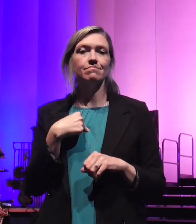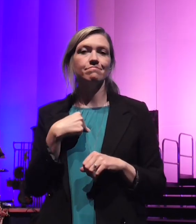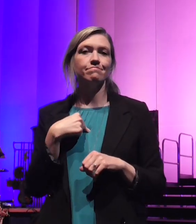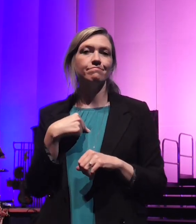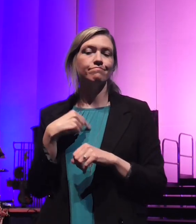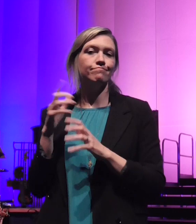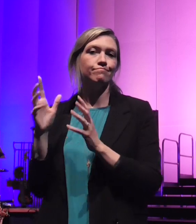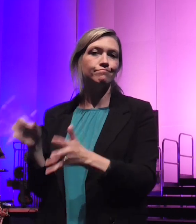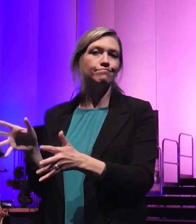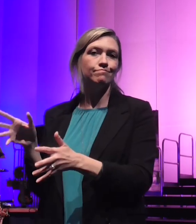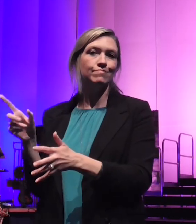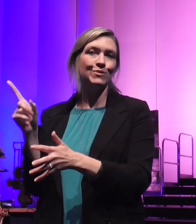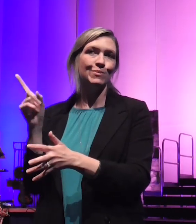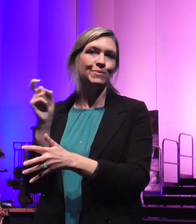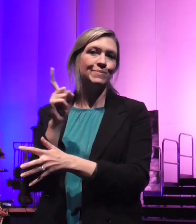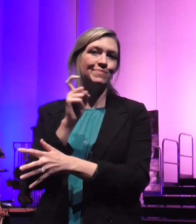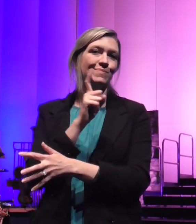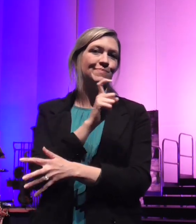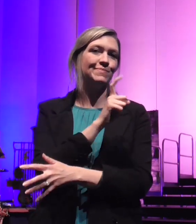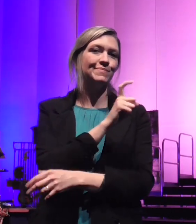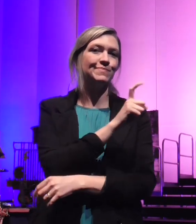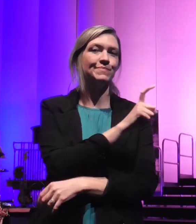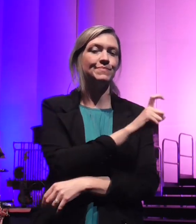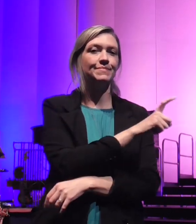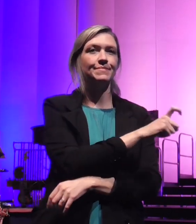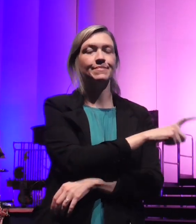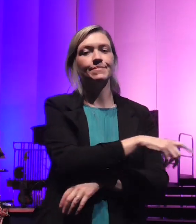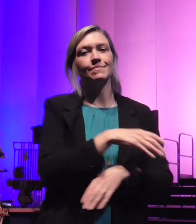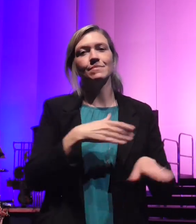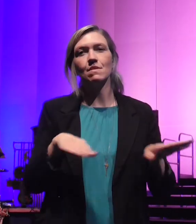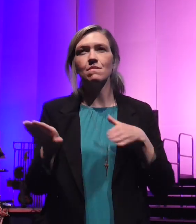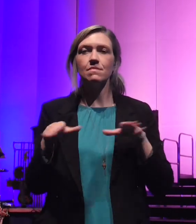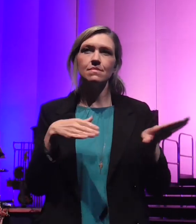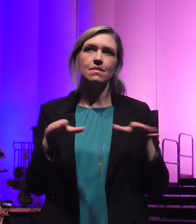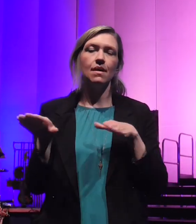I walk away.